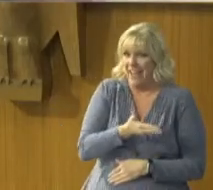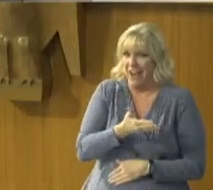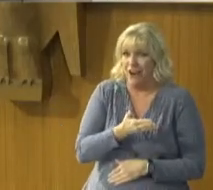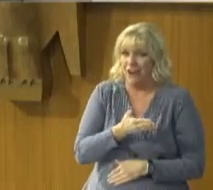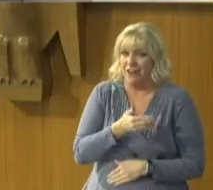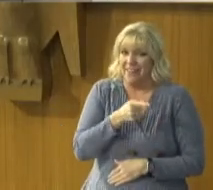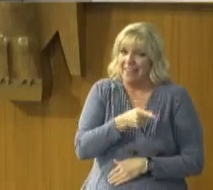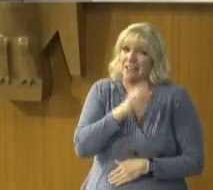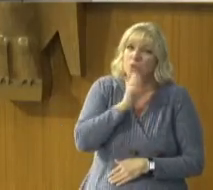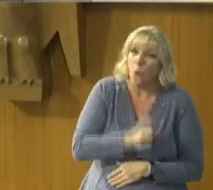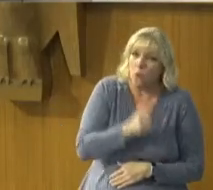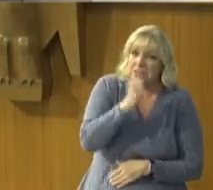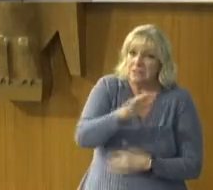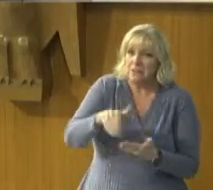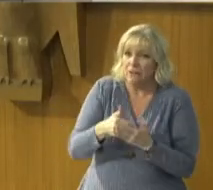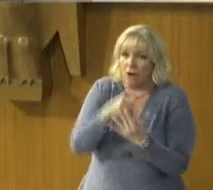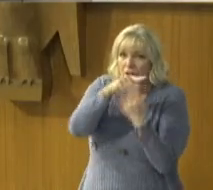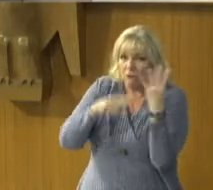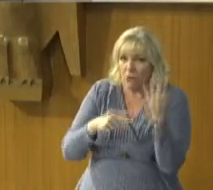all four Gospels.